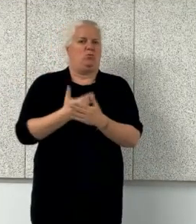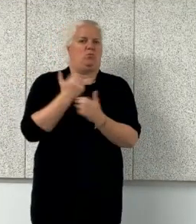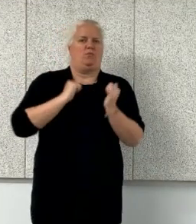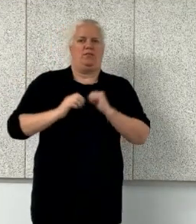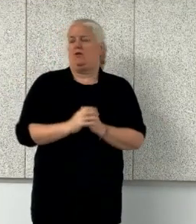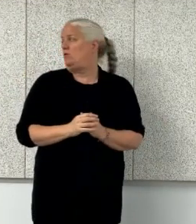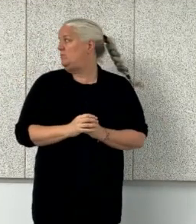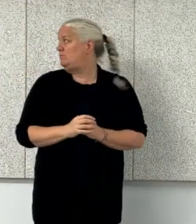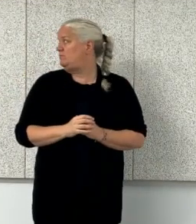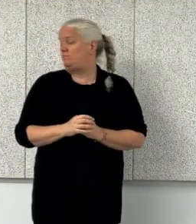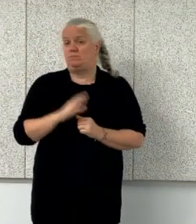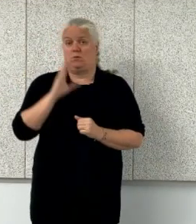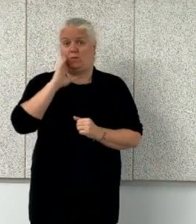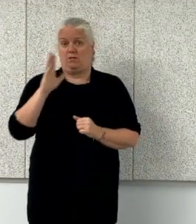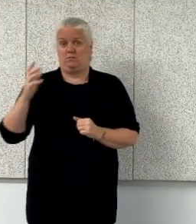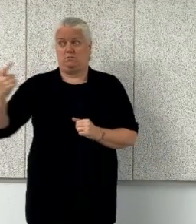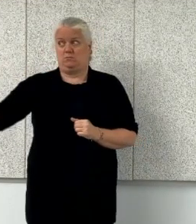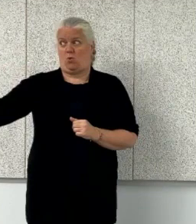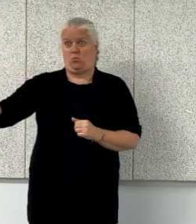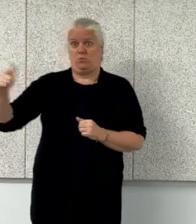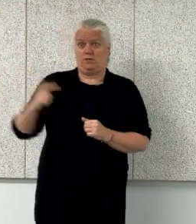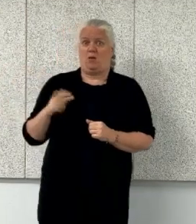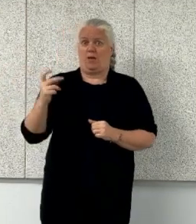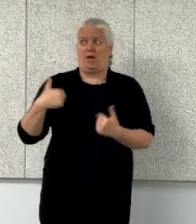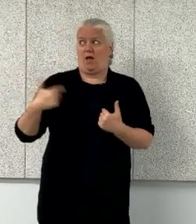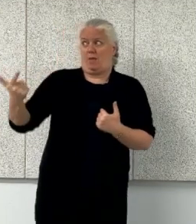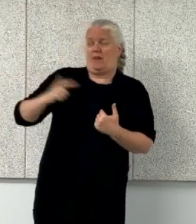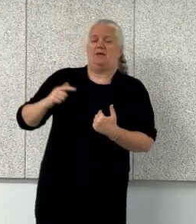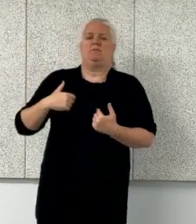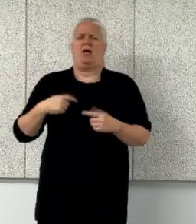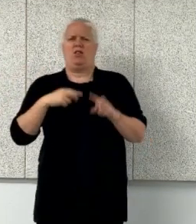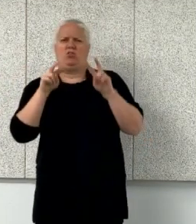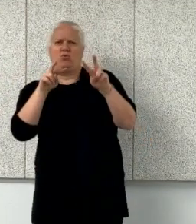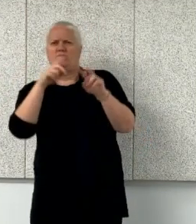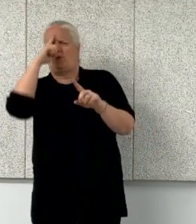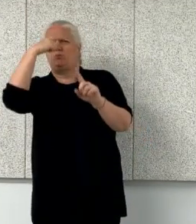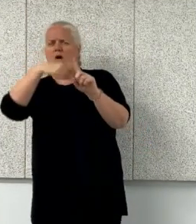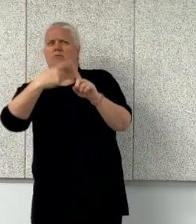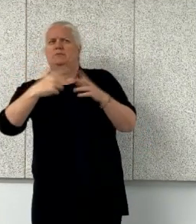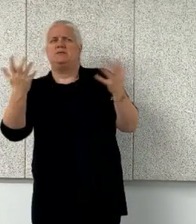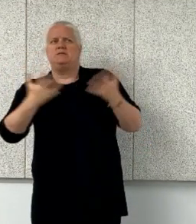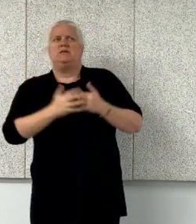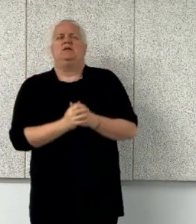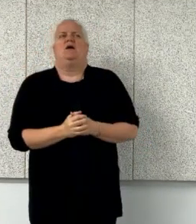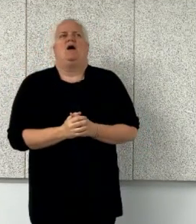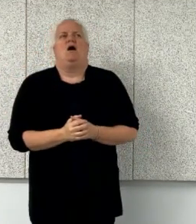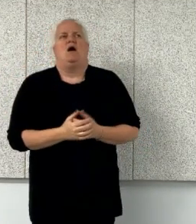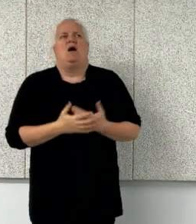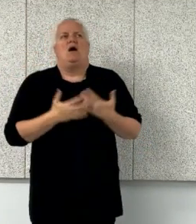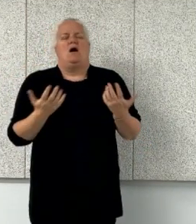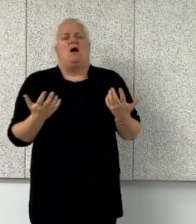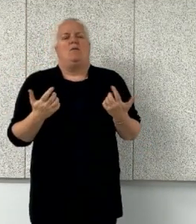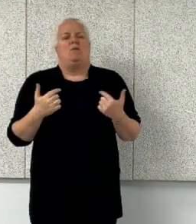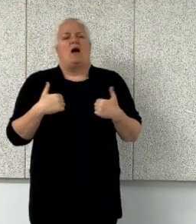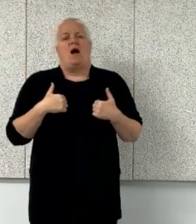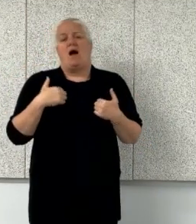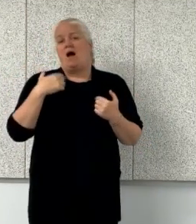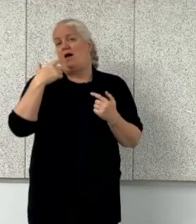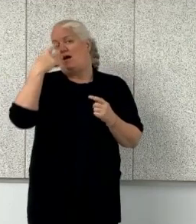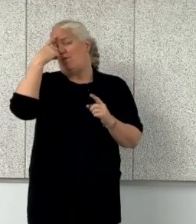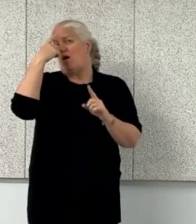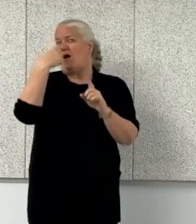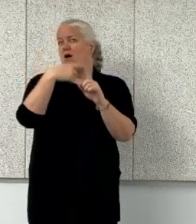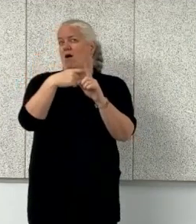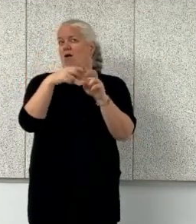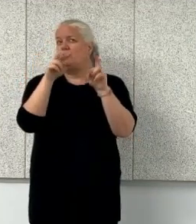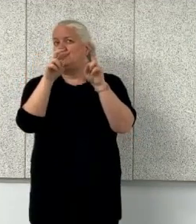Are we going down the... If you'd like, yeah. Sure. What are you looking forward to? What am I looking forward to? What am I optimistic about? Mm-hmm. I am optimistic about